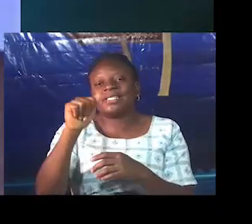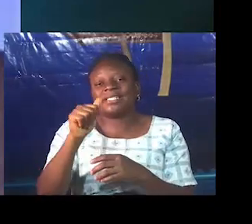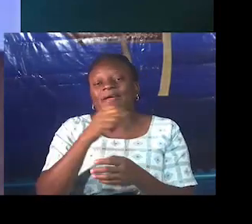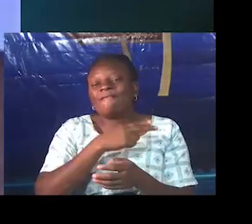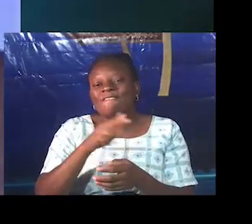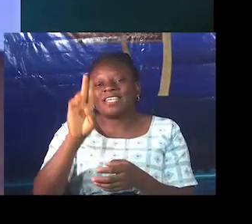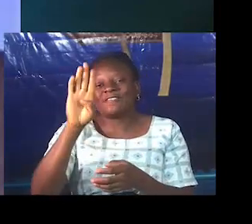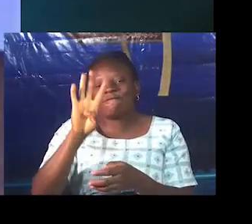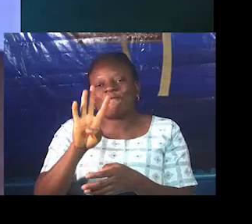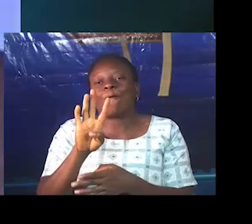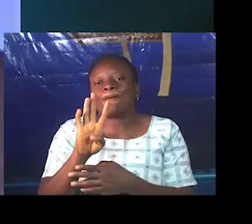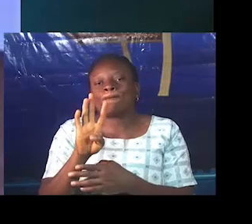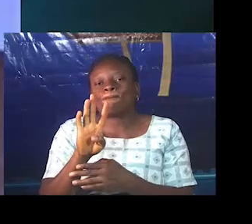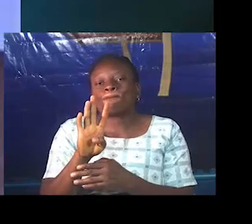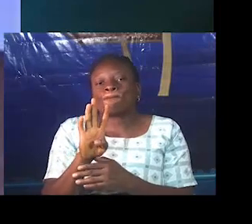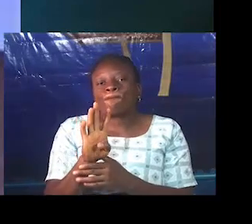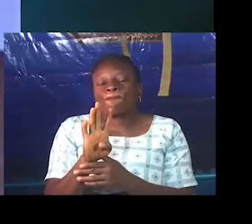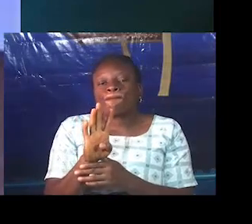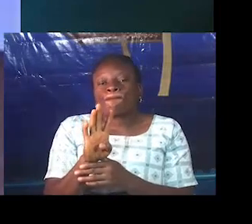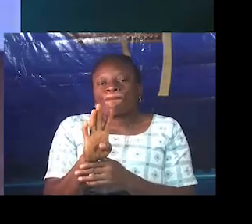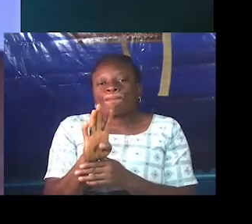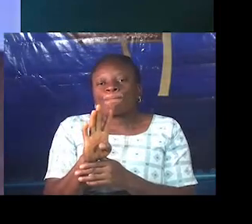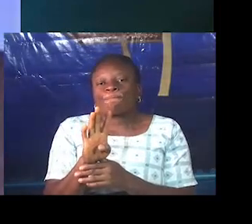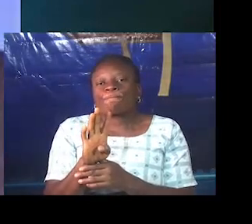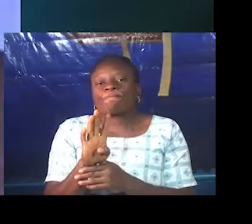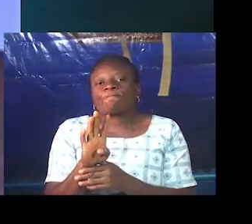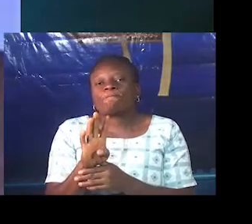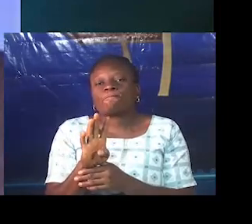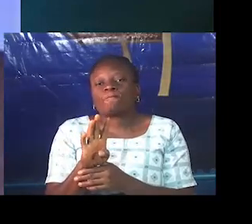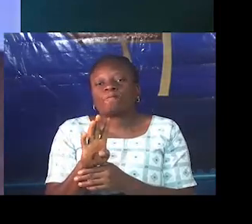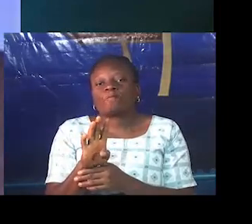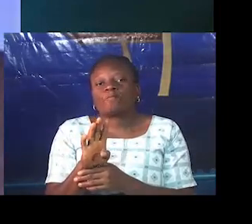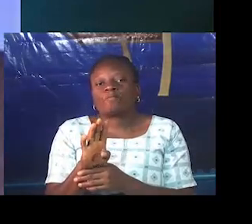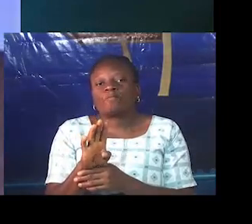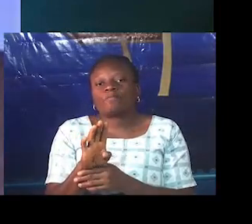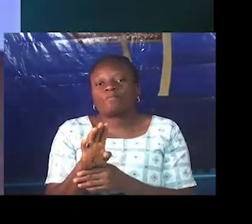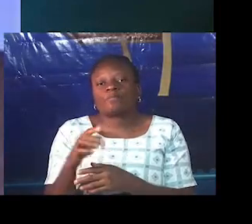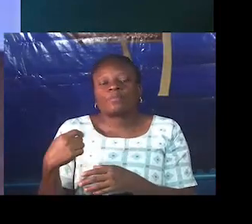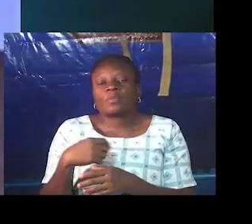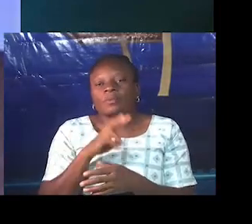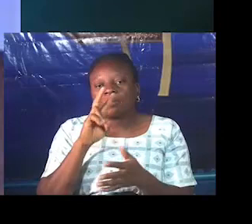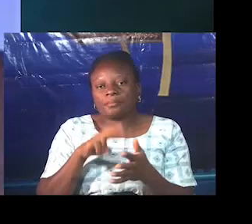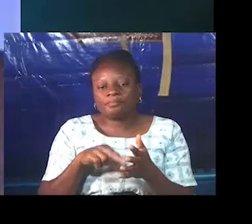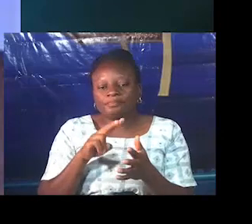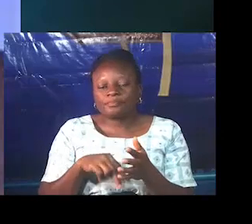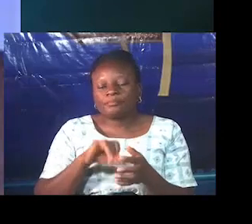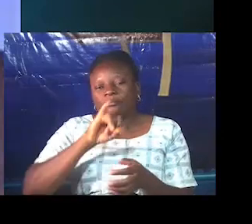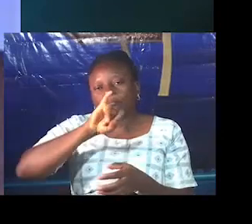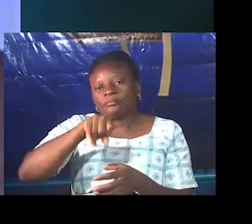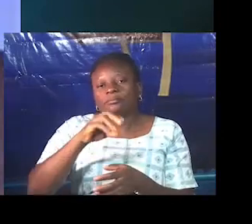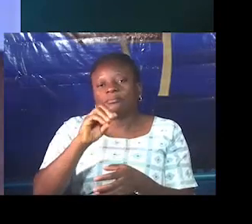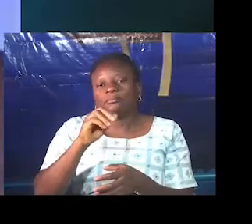in verse 4, and when he putteth forth his own sheep, he goeth before them, and the sheep follow him, for they know his